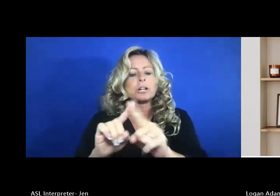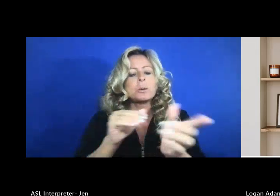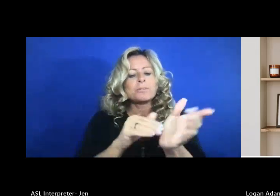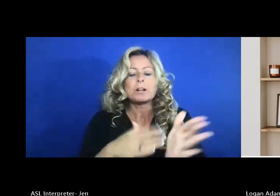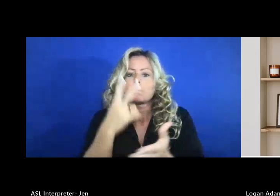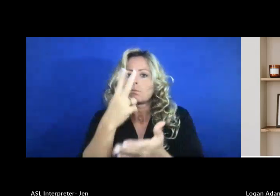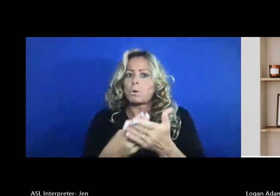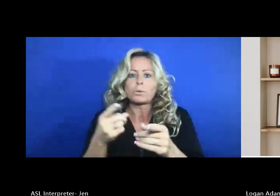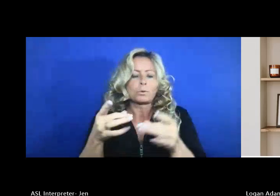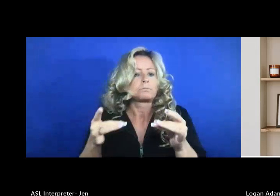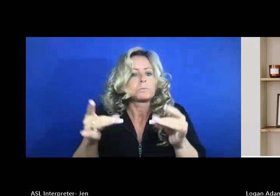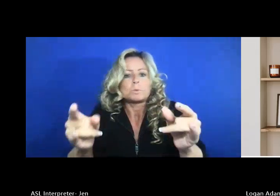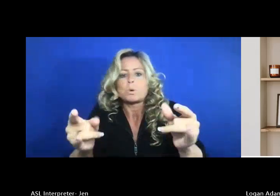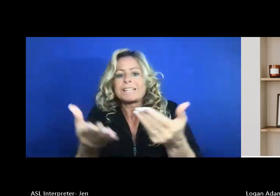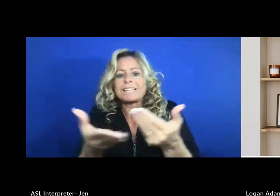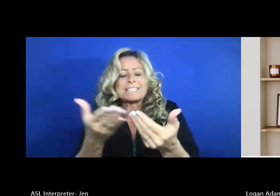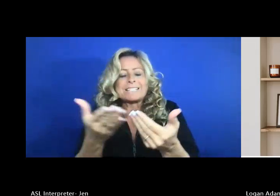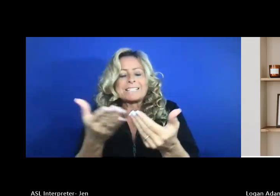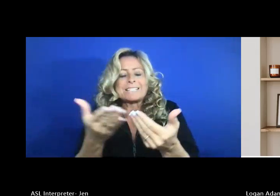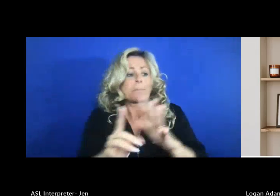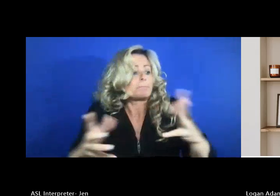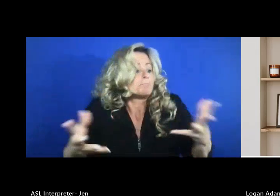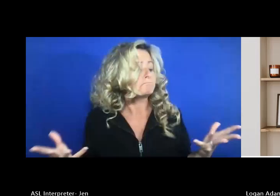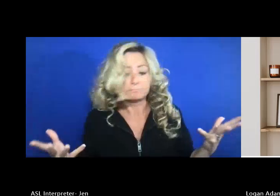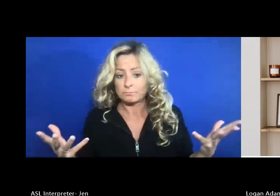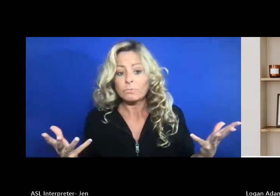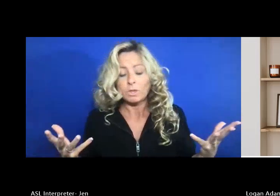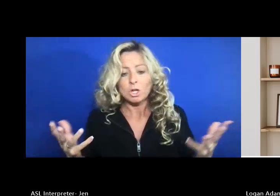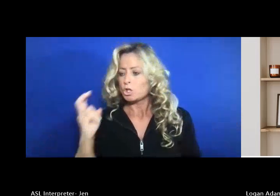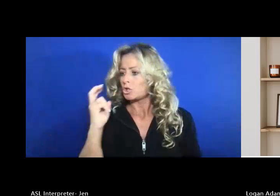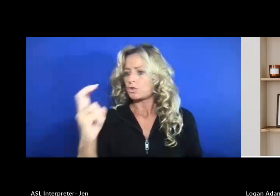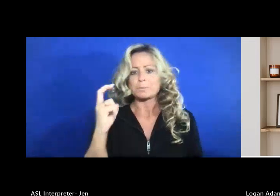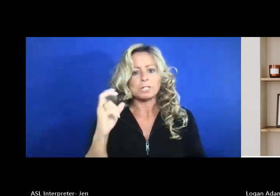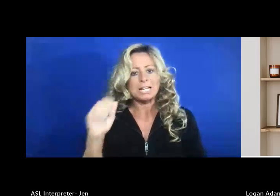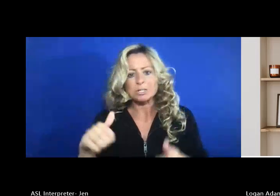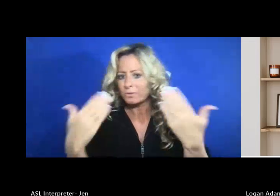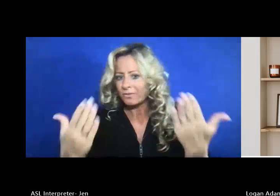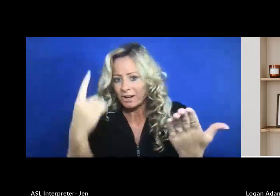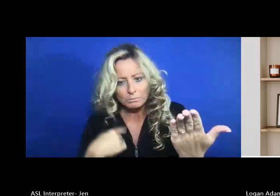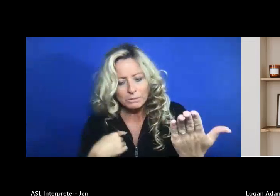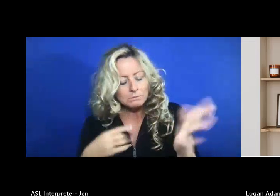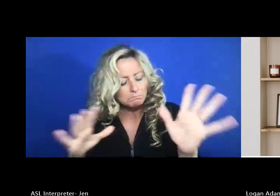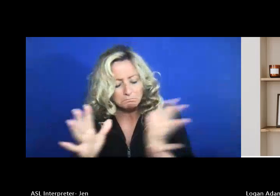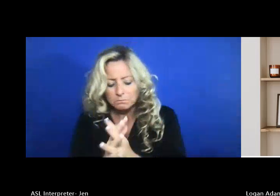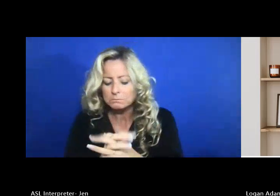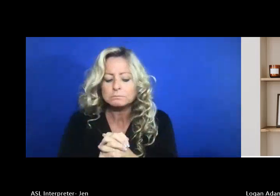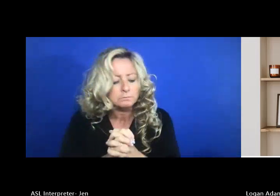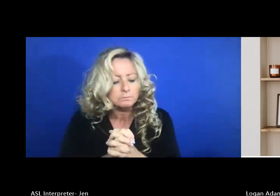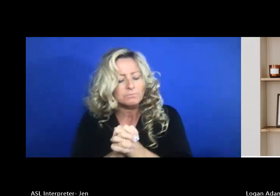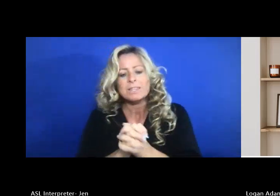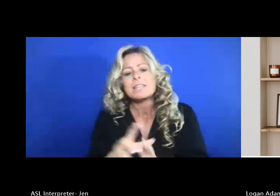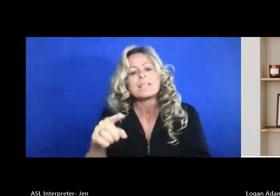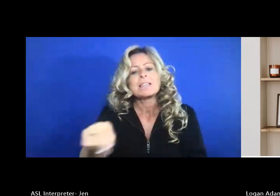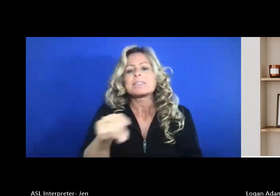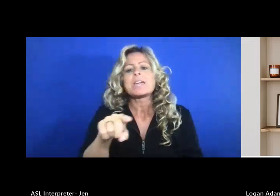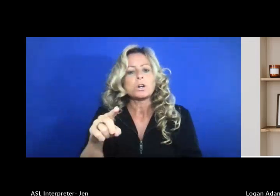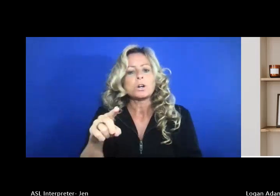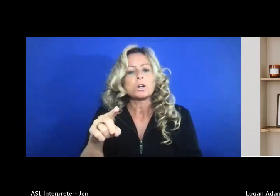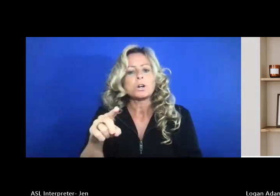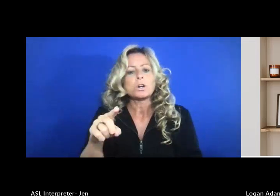were incredibly smooth. All I had to do was show up. Transportation was provided for me. They were on a